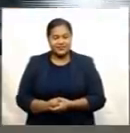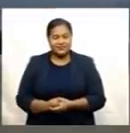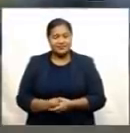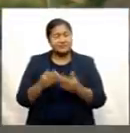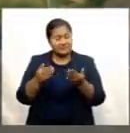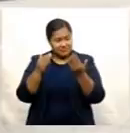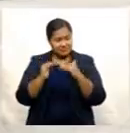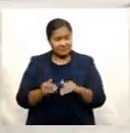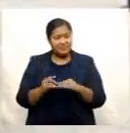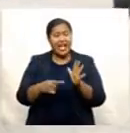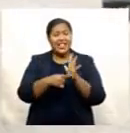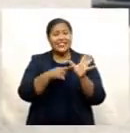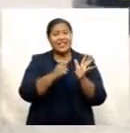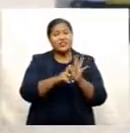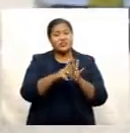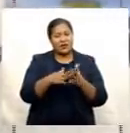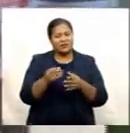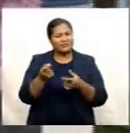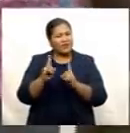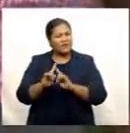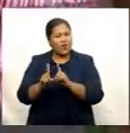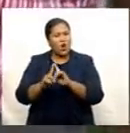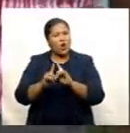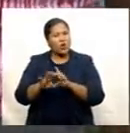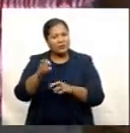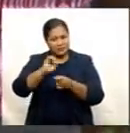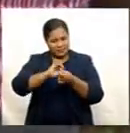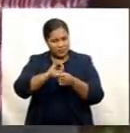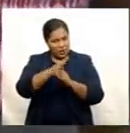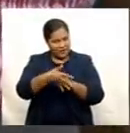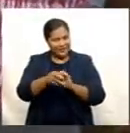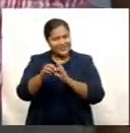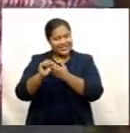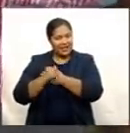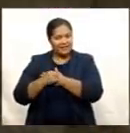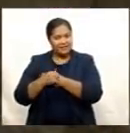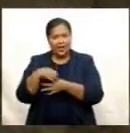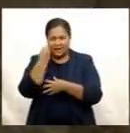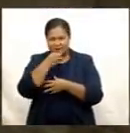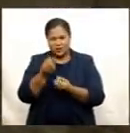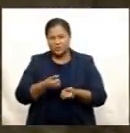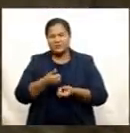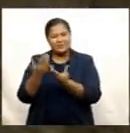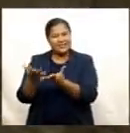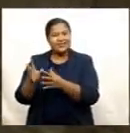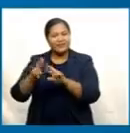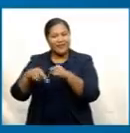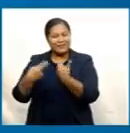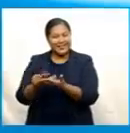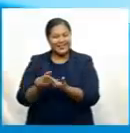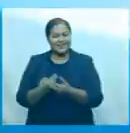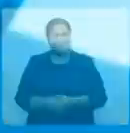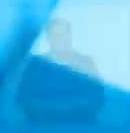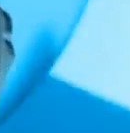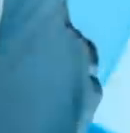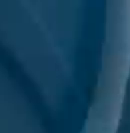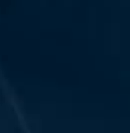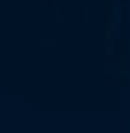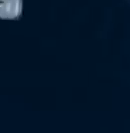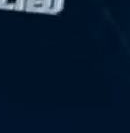Up ahead, Tadirua community adopts COVID-safe measures and food packs for Hart residents.